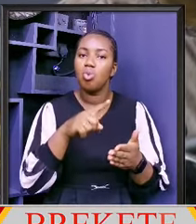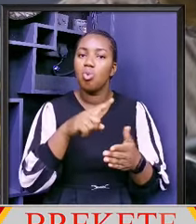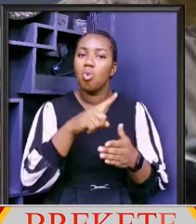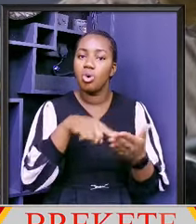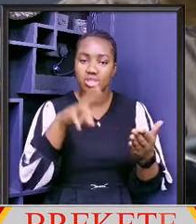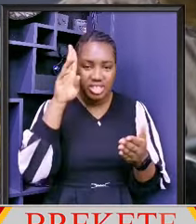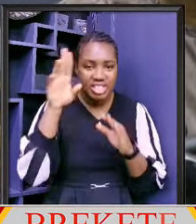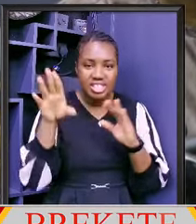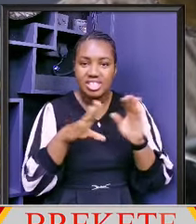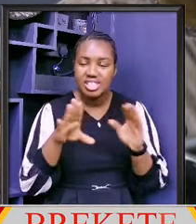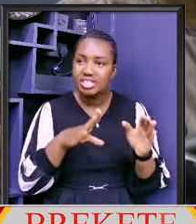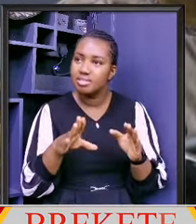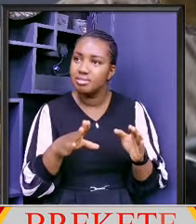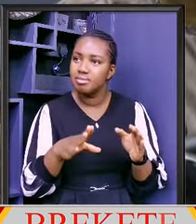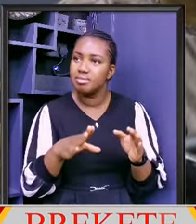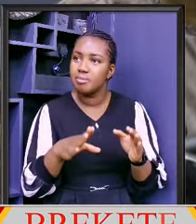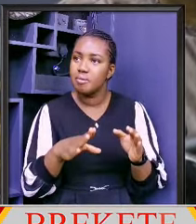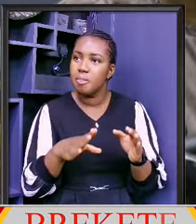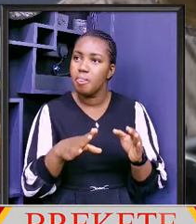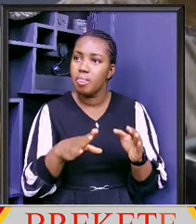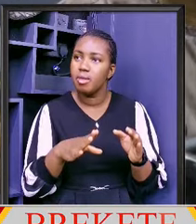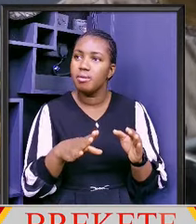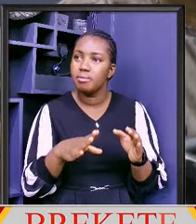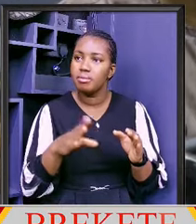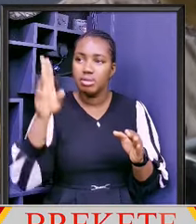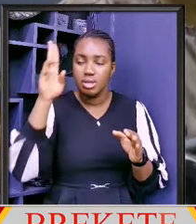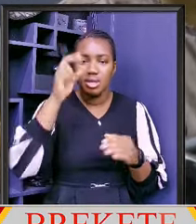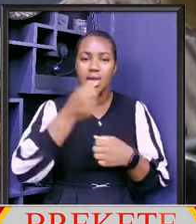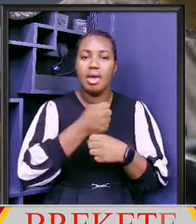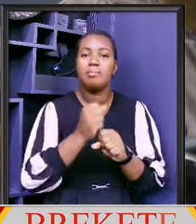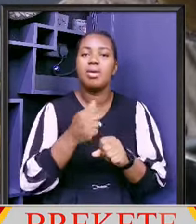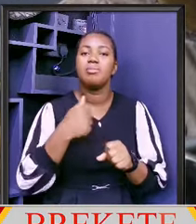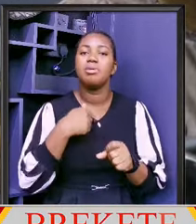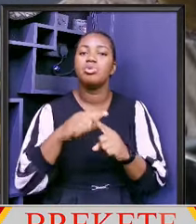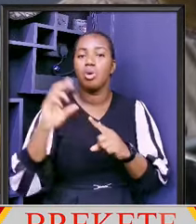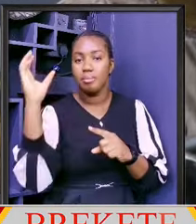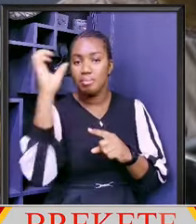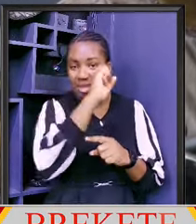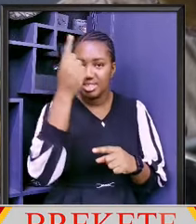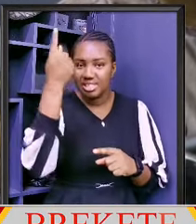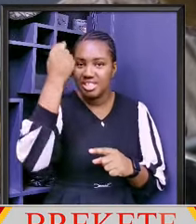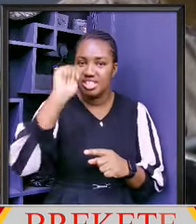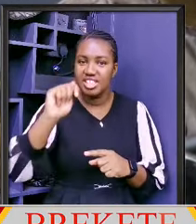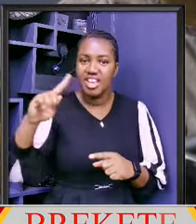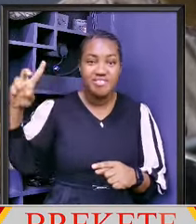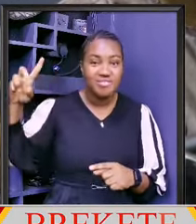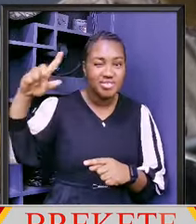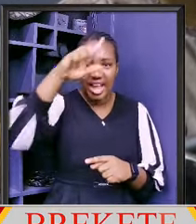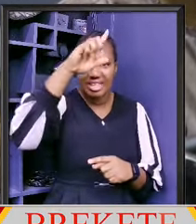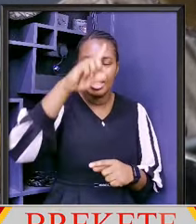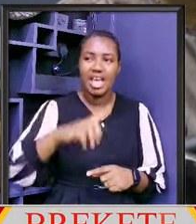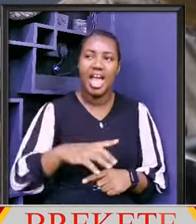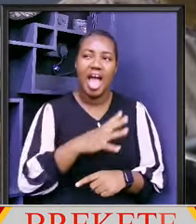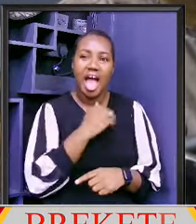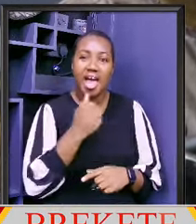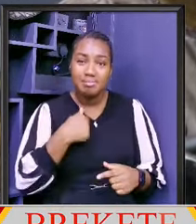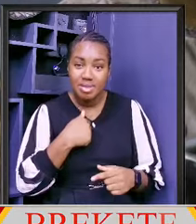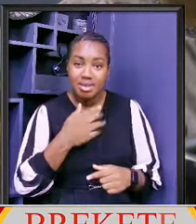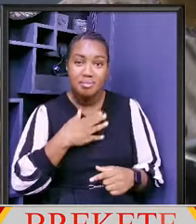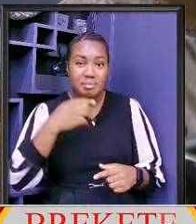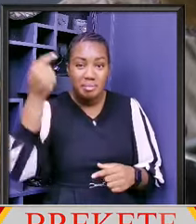na Lagos. So that when I miss the flight, it's not his fault. And me, my brain, at times, the machine.